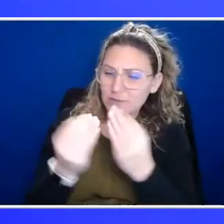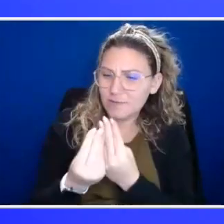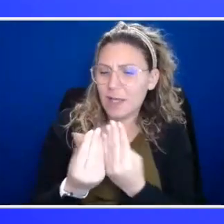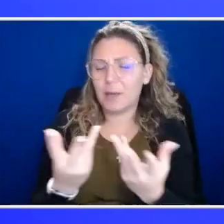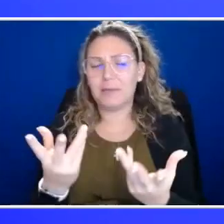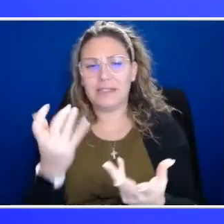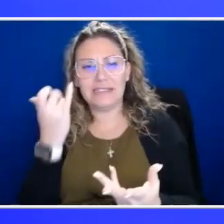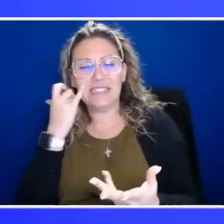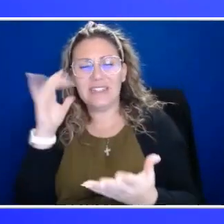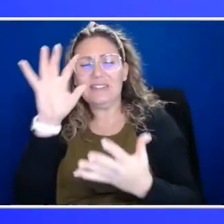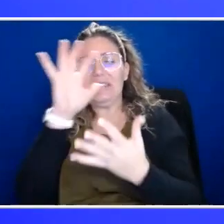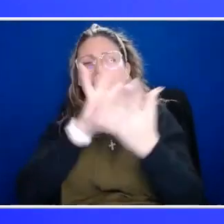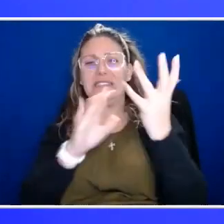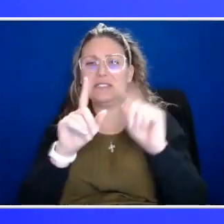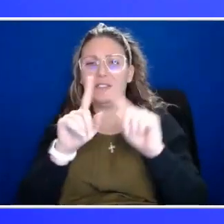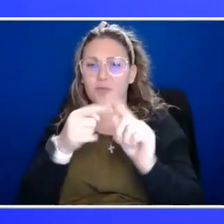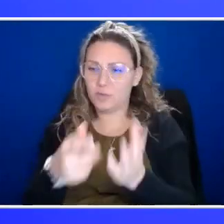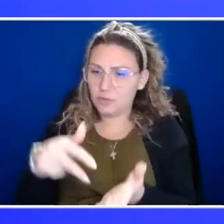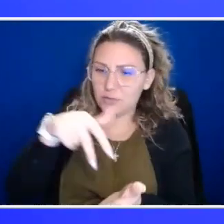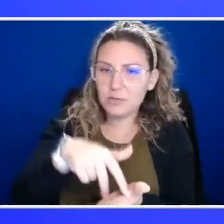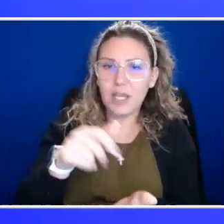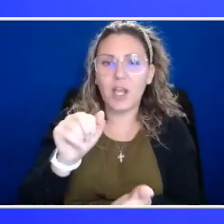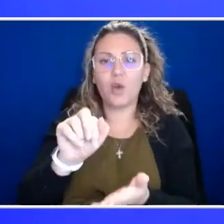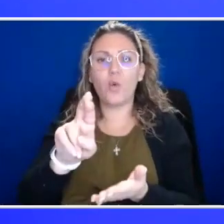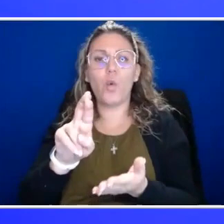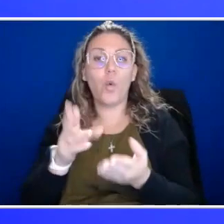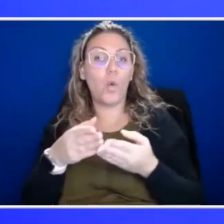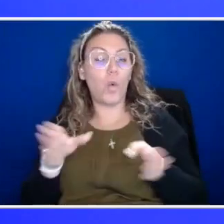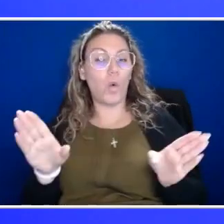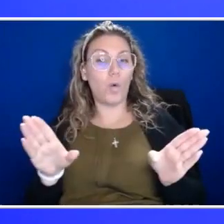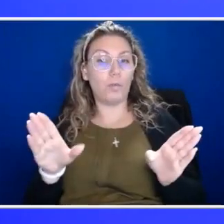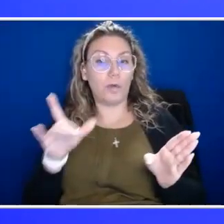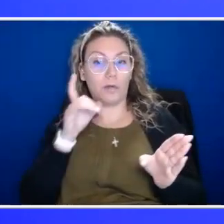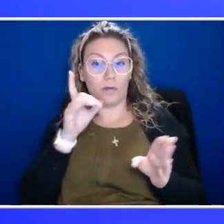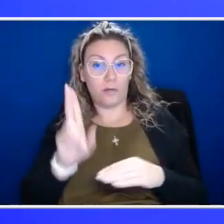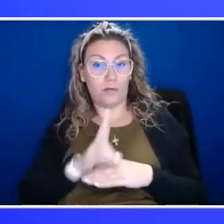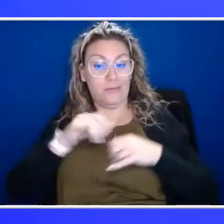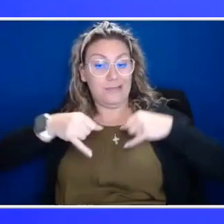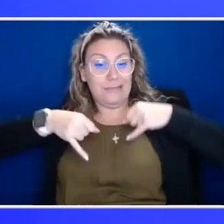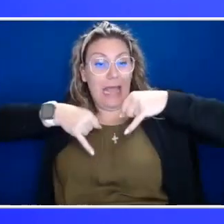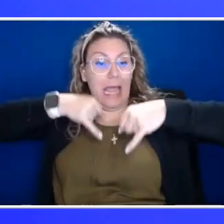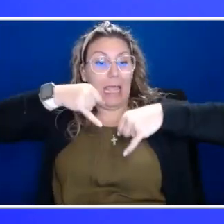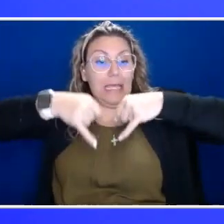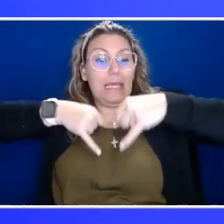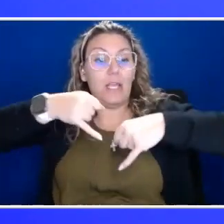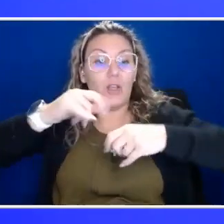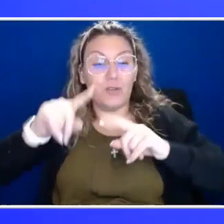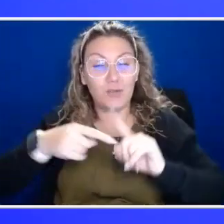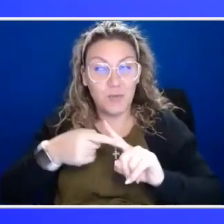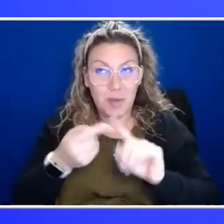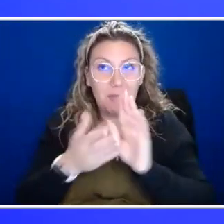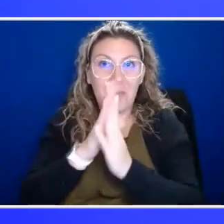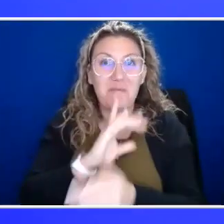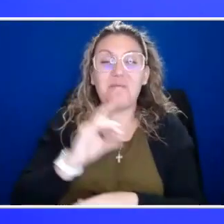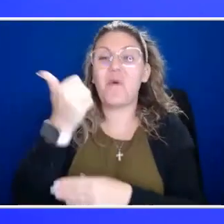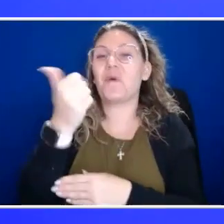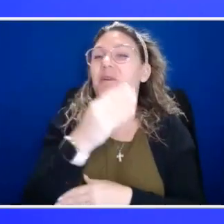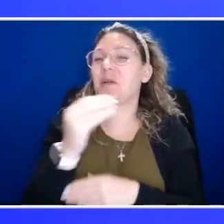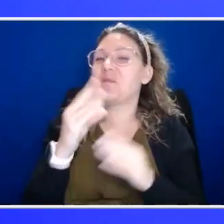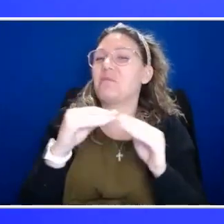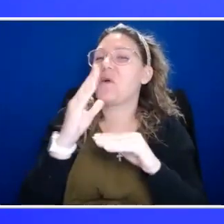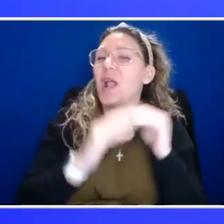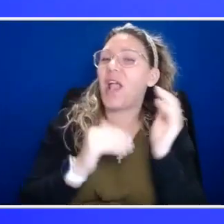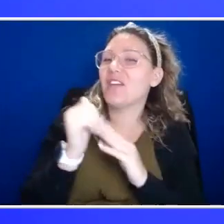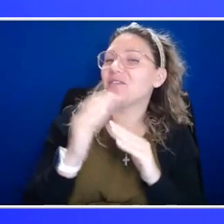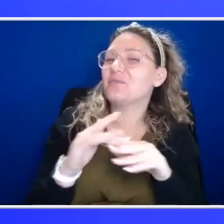stand up. Let's be open to maybe trying not to wear high heels as much as we get older and wear more comfortable, supportive, good shoes. Let's be open